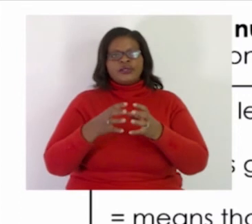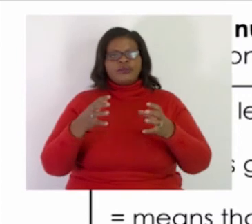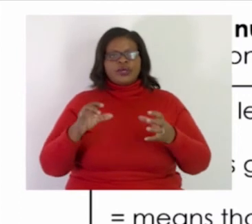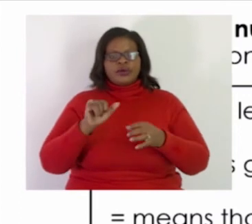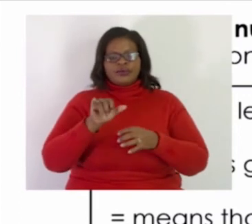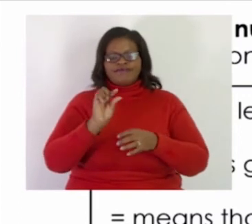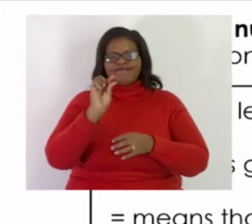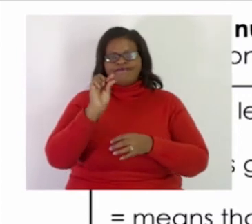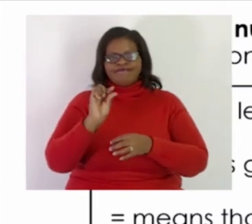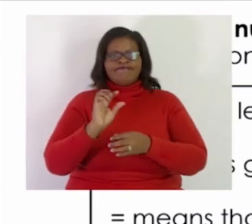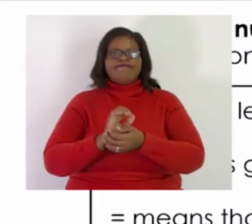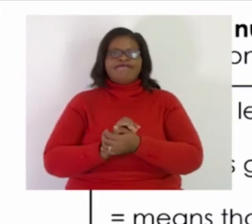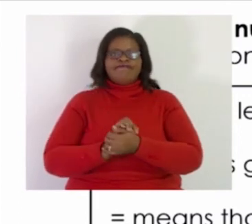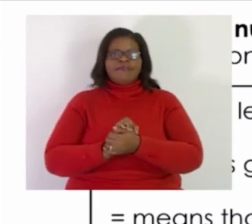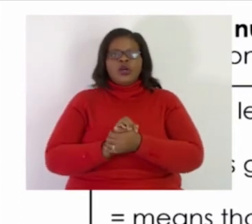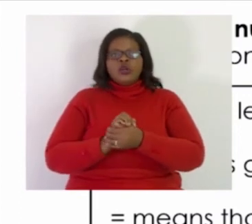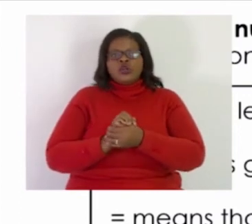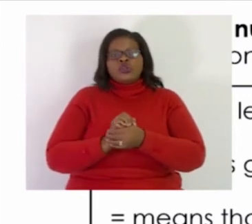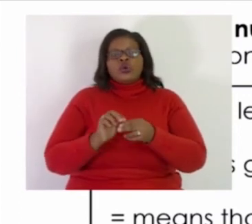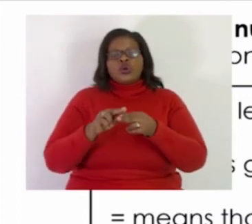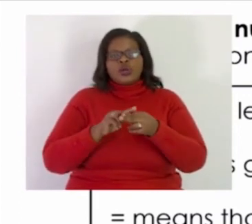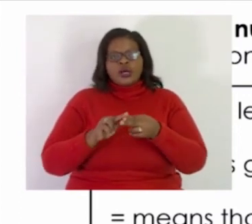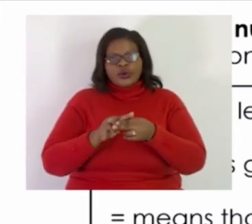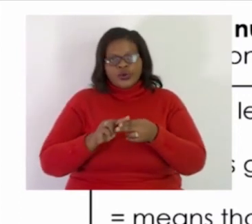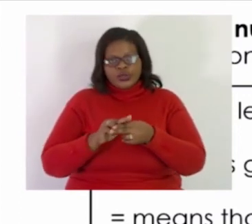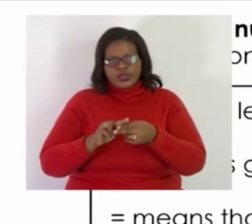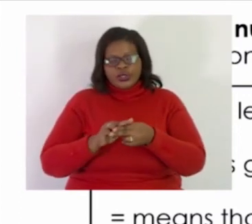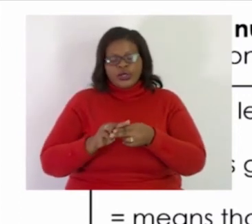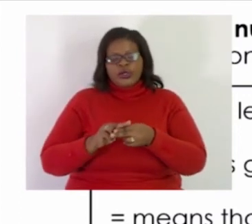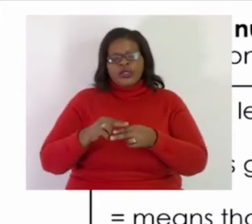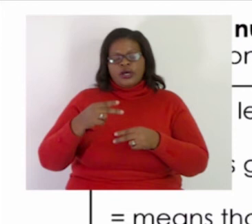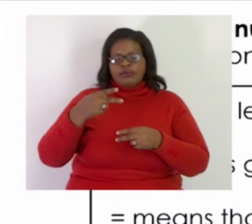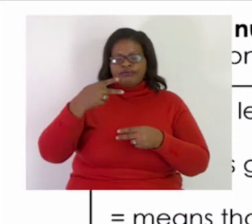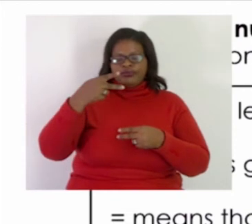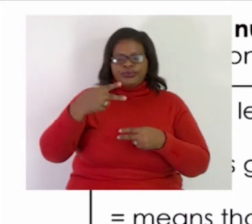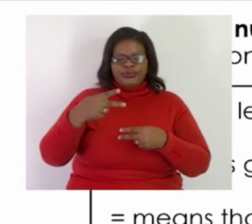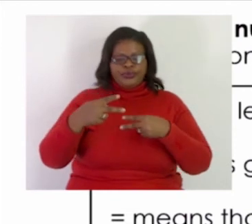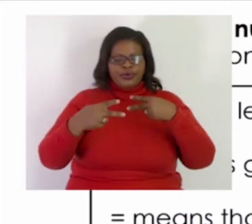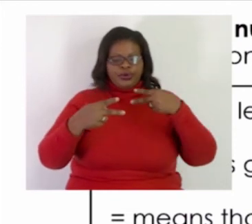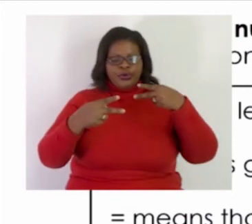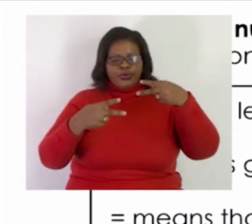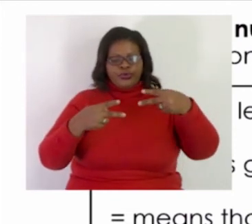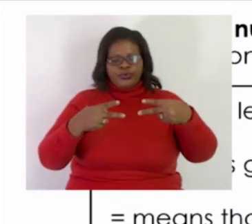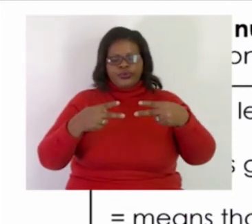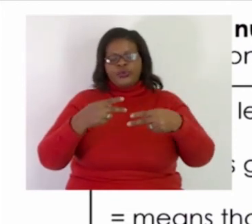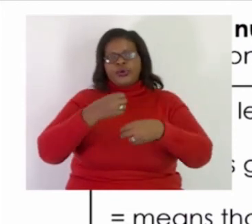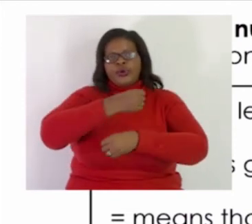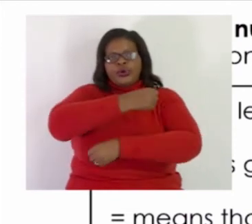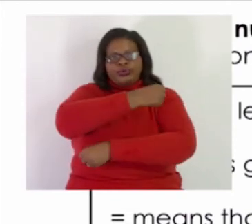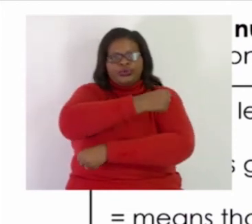those signs are the one we have to use to compare the numbers. So on that note